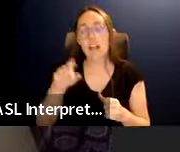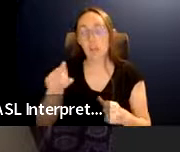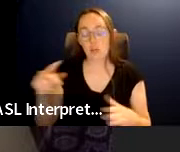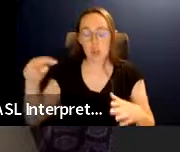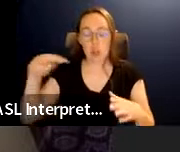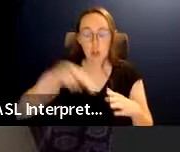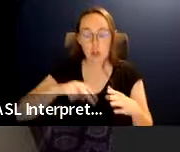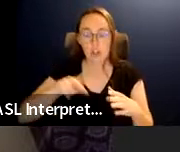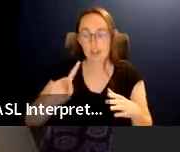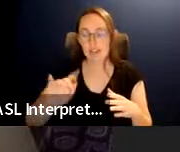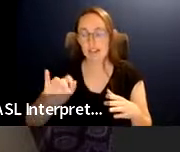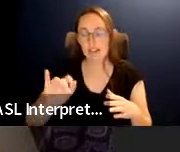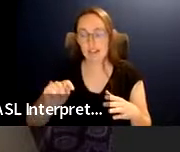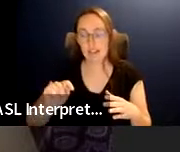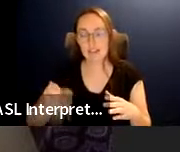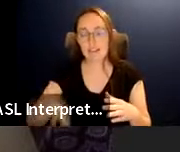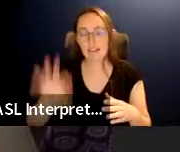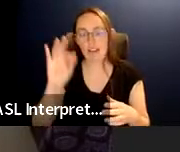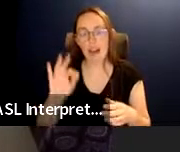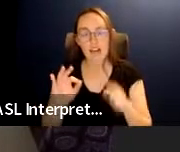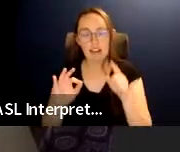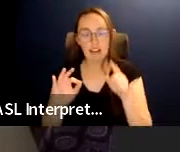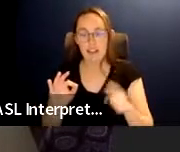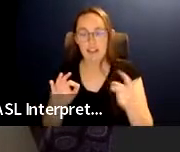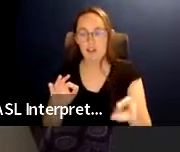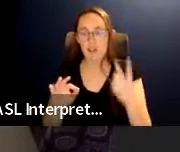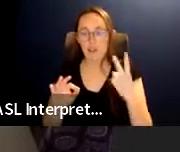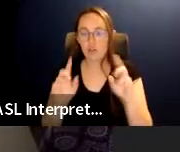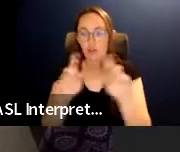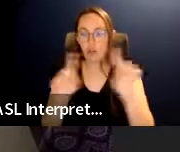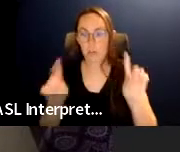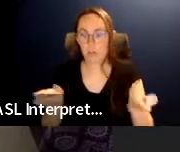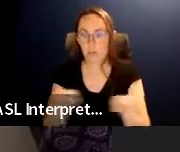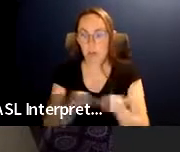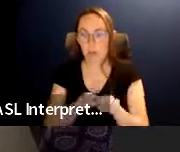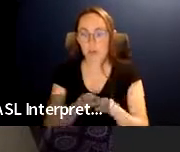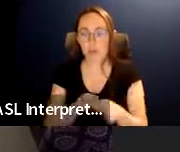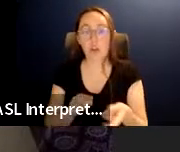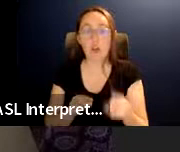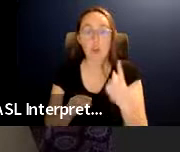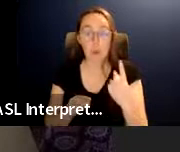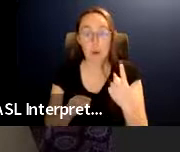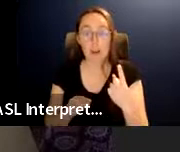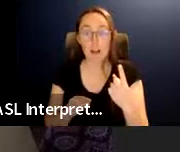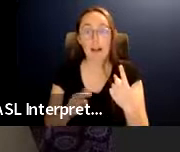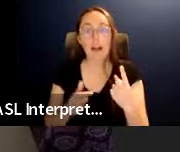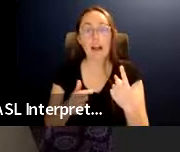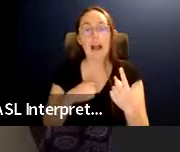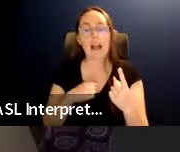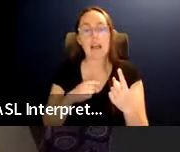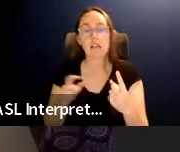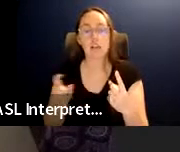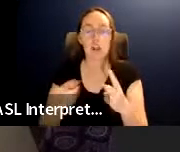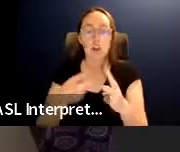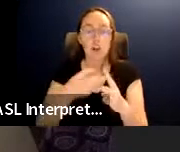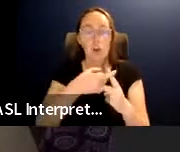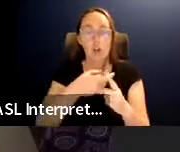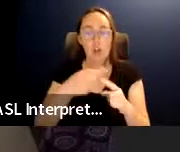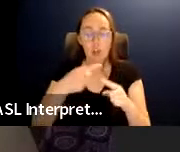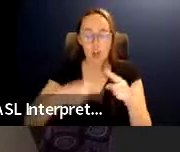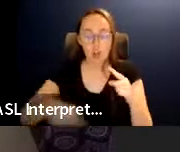kit and I need you to find these two boards. One board's got the hook and loop on it,